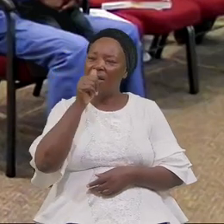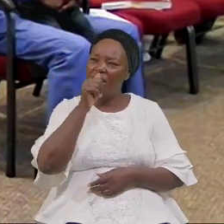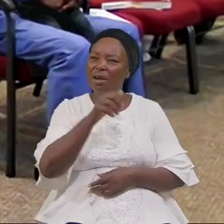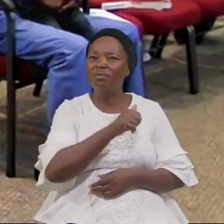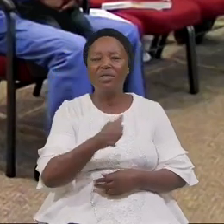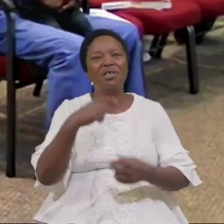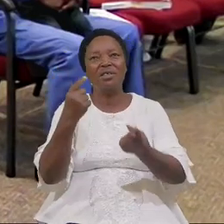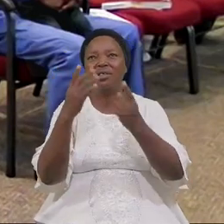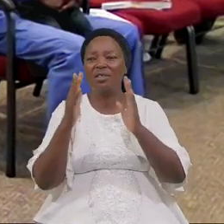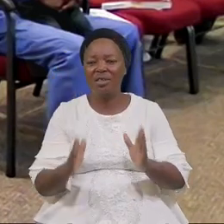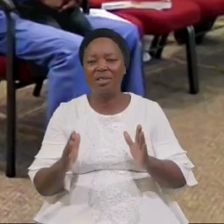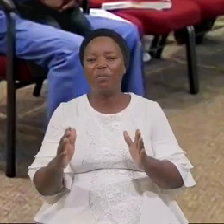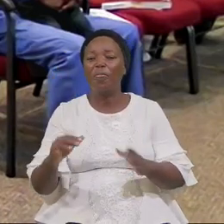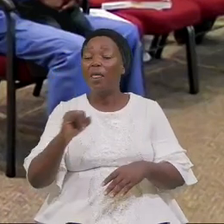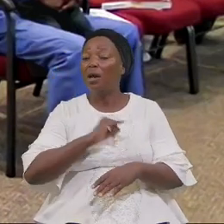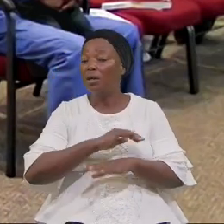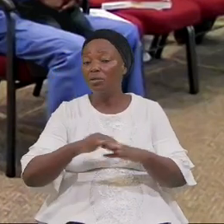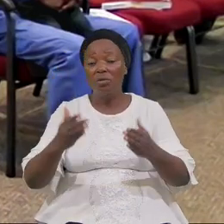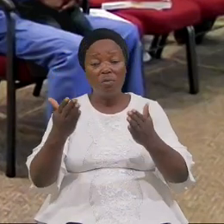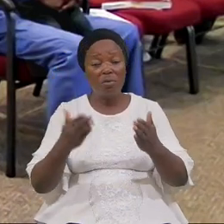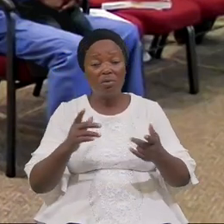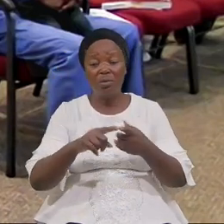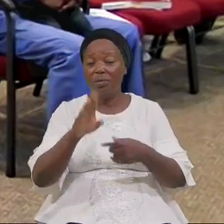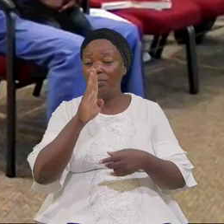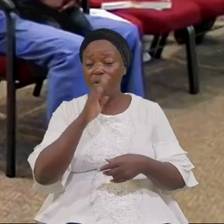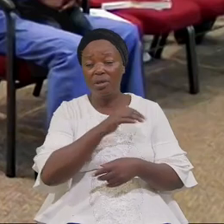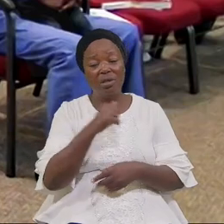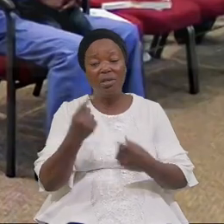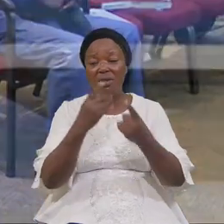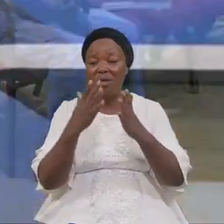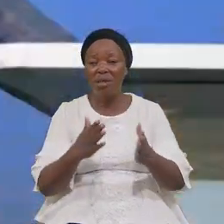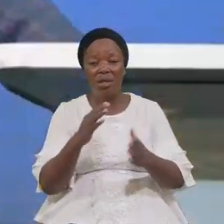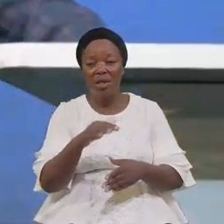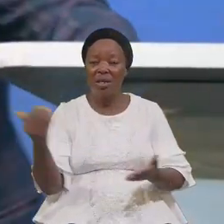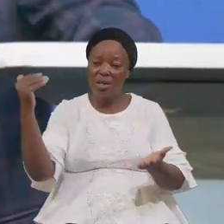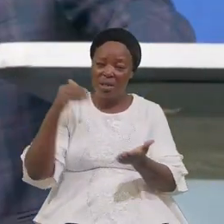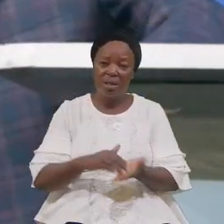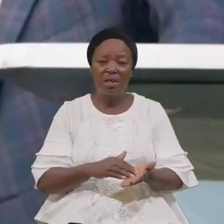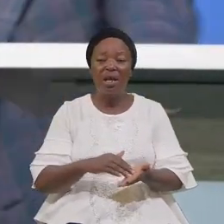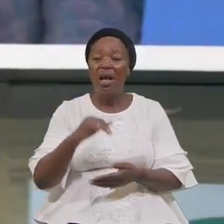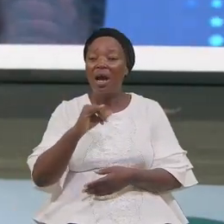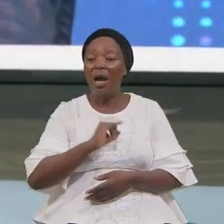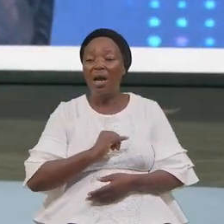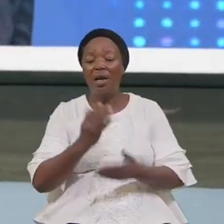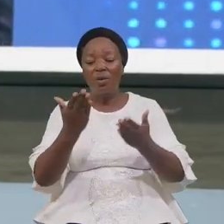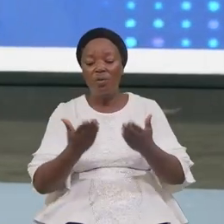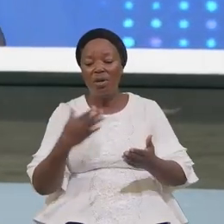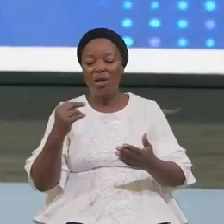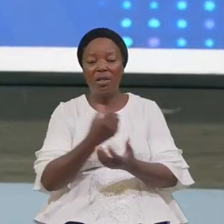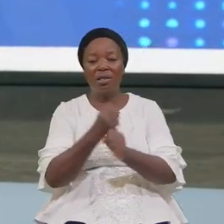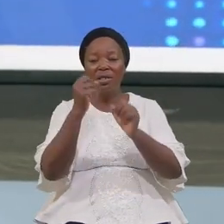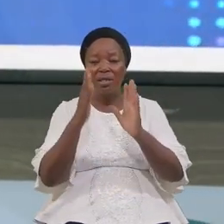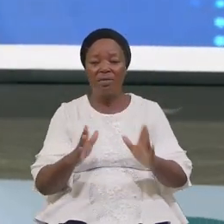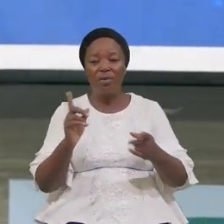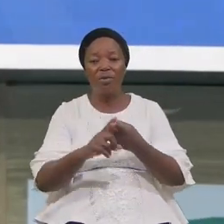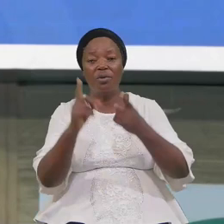sinner. I don't want to be a sinner anymore. I want the Savior to